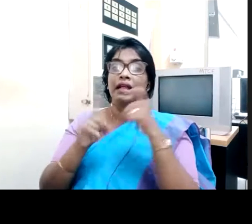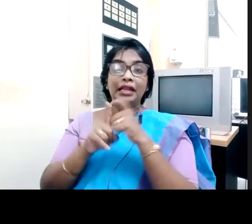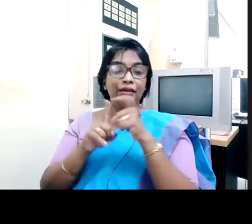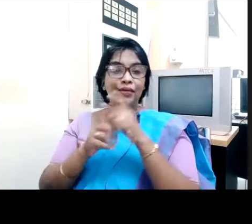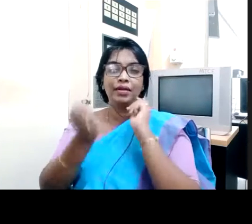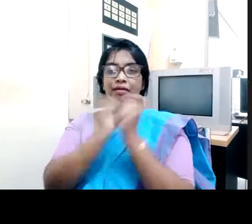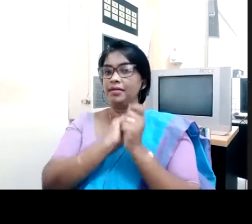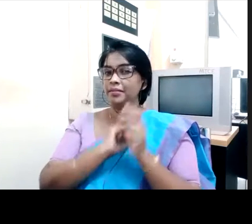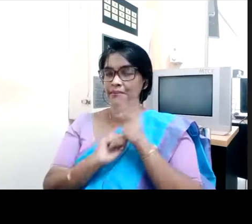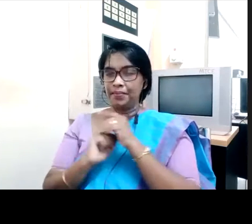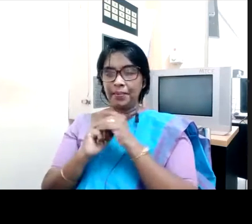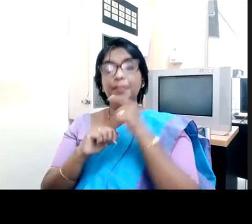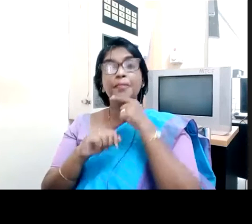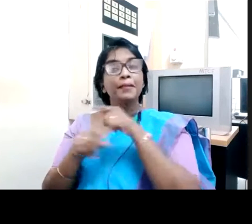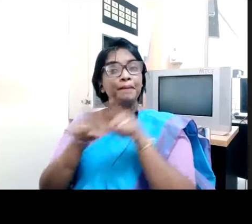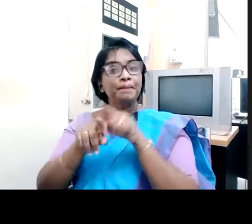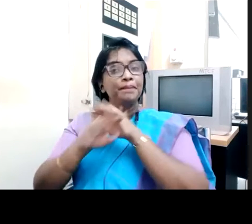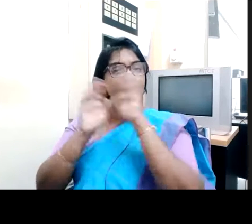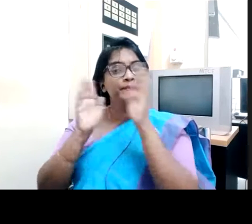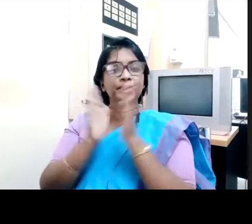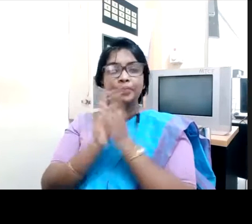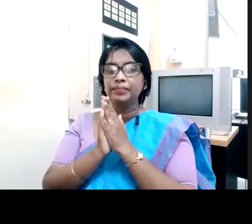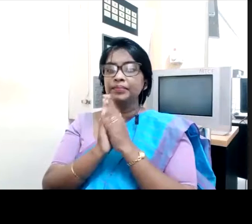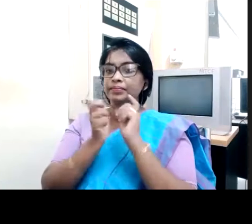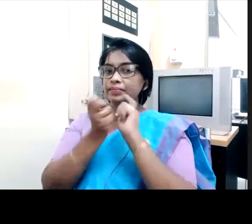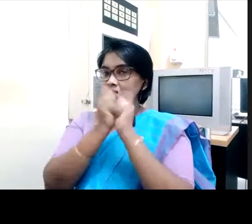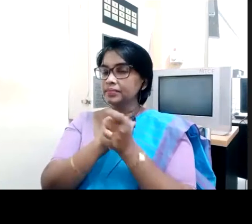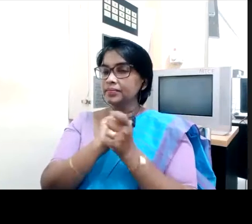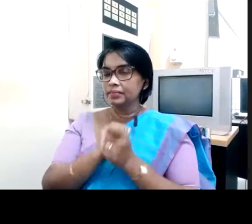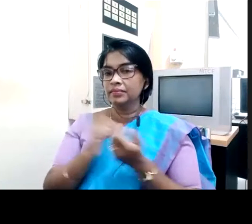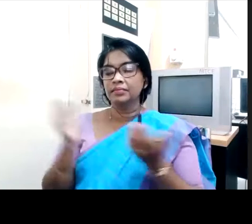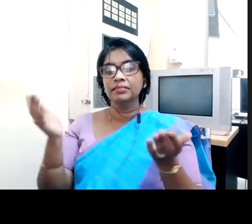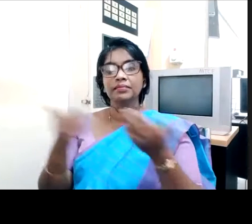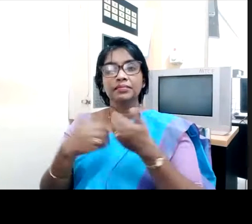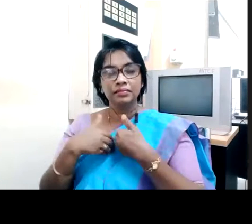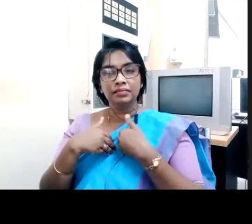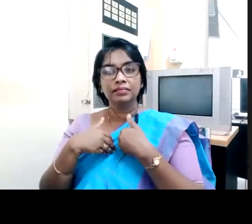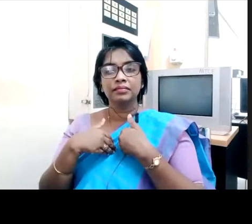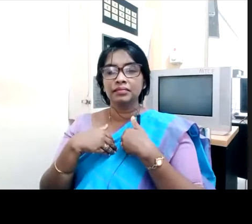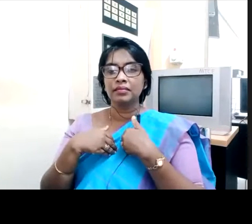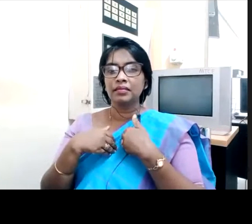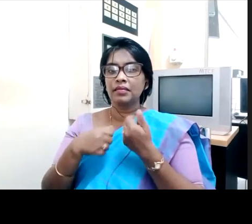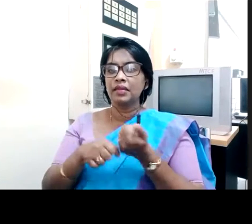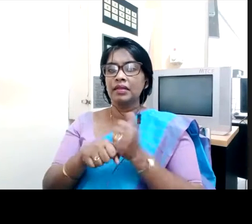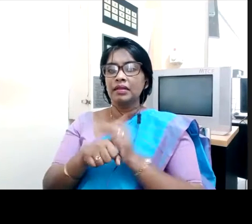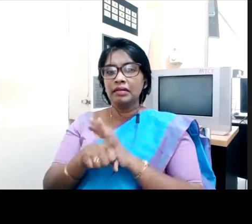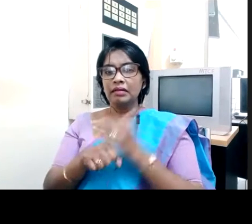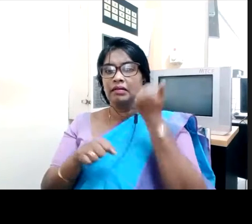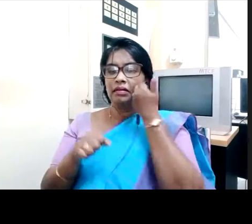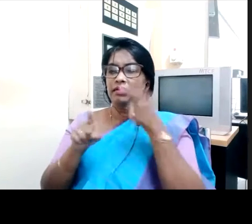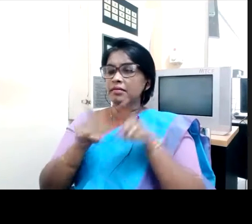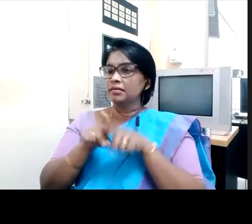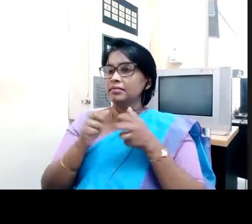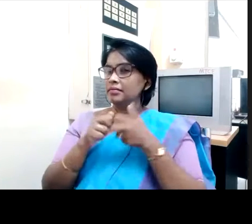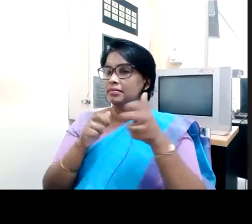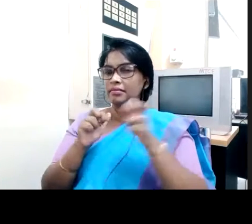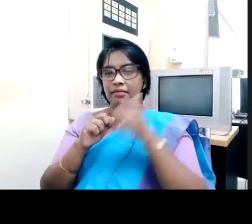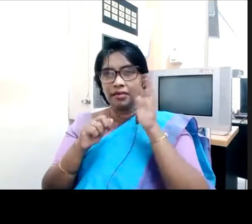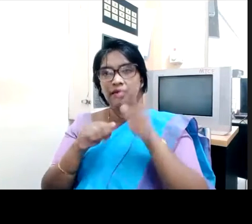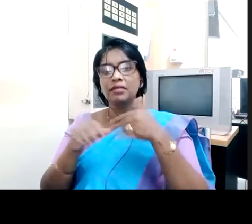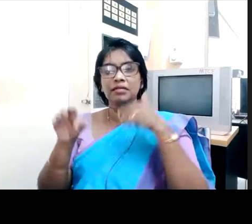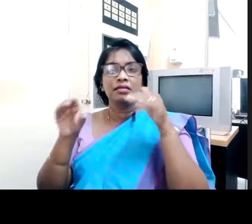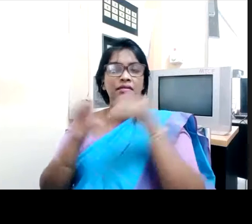unique is we are in the middle of a pandemic. We are facing a pandemic and we are in it. On the